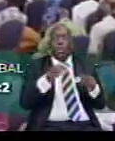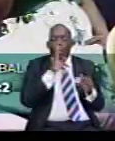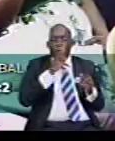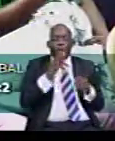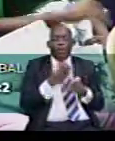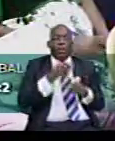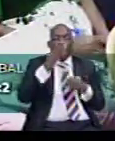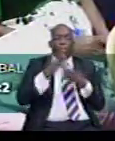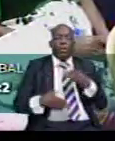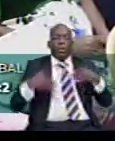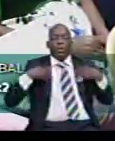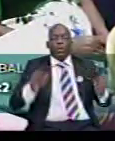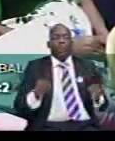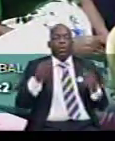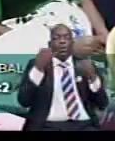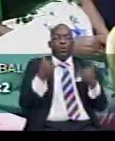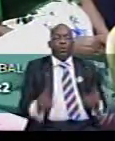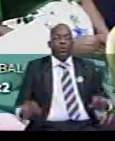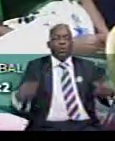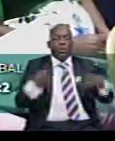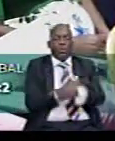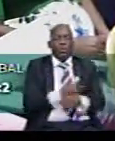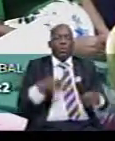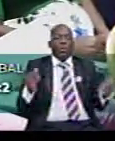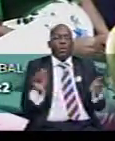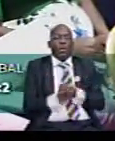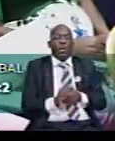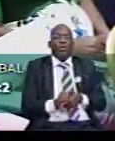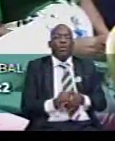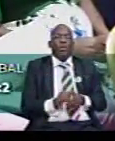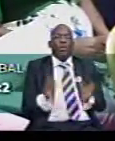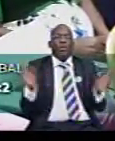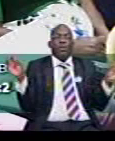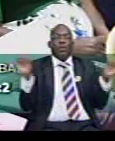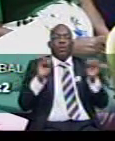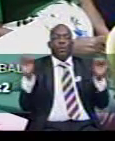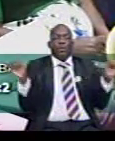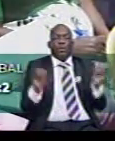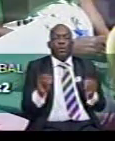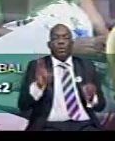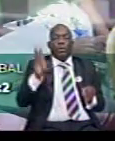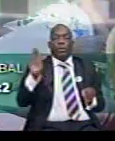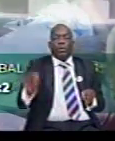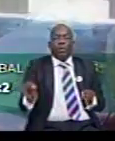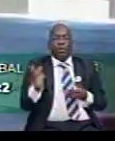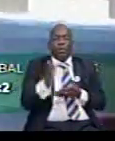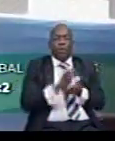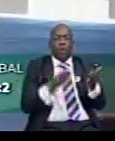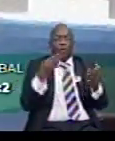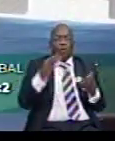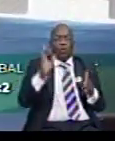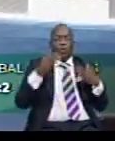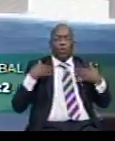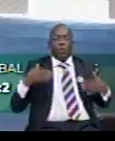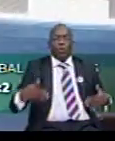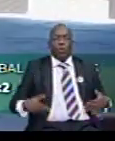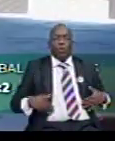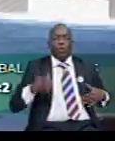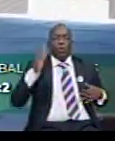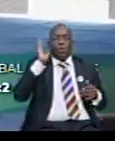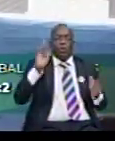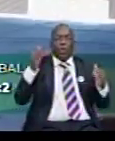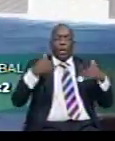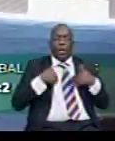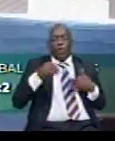today. That nothing, no part of your body will have